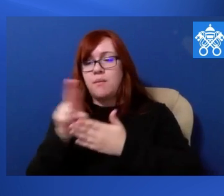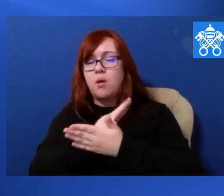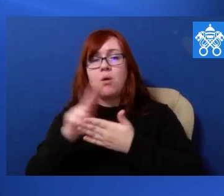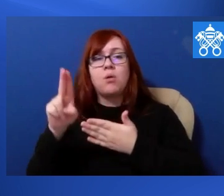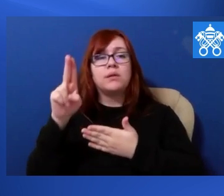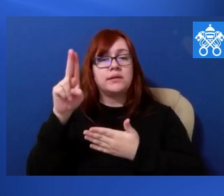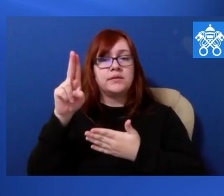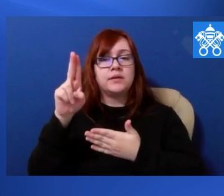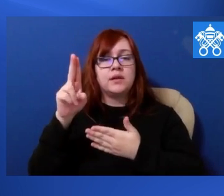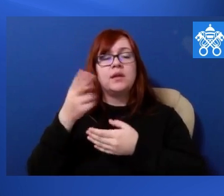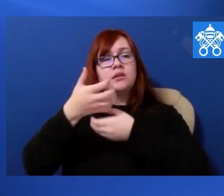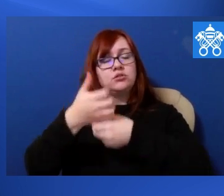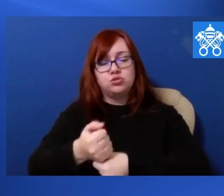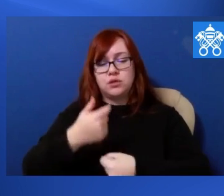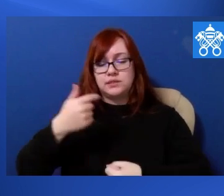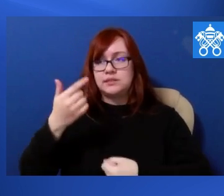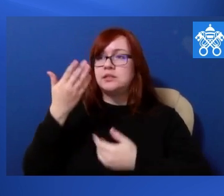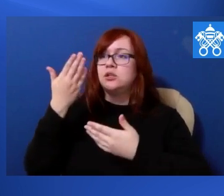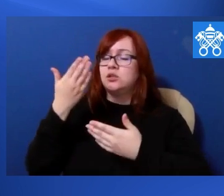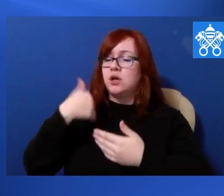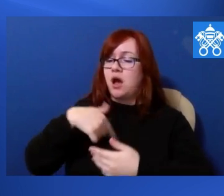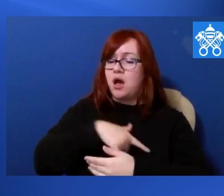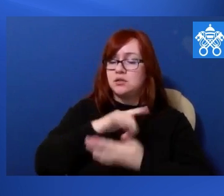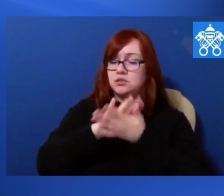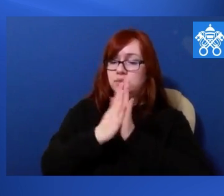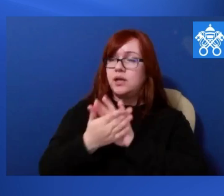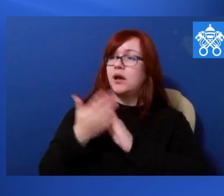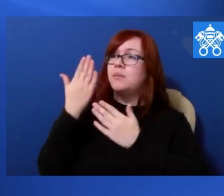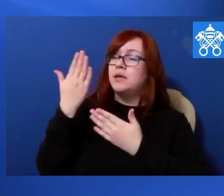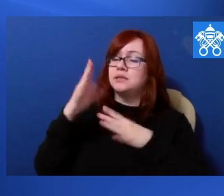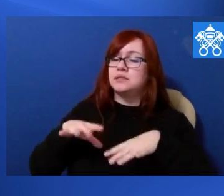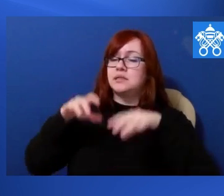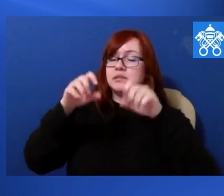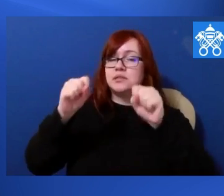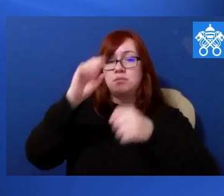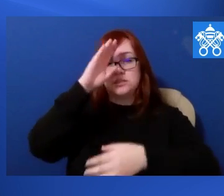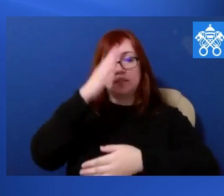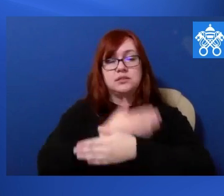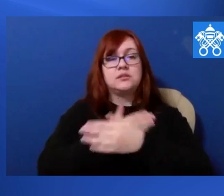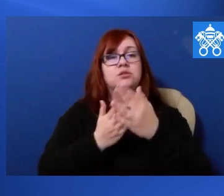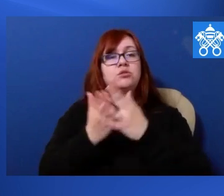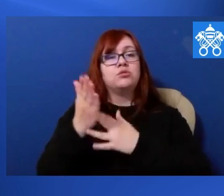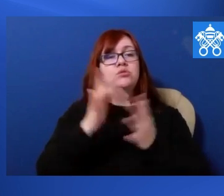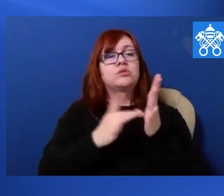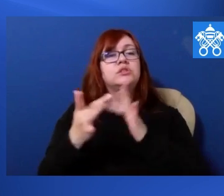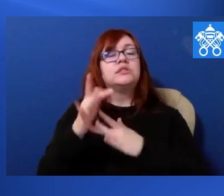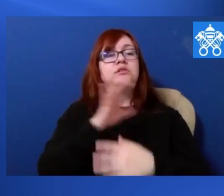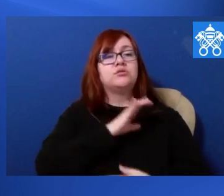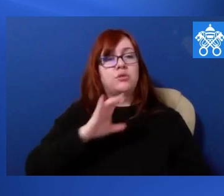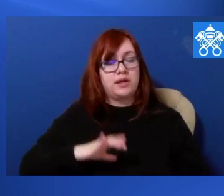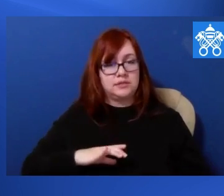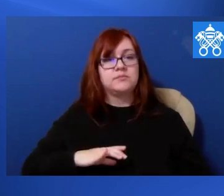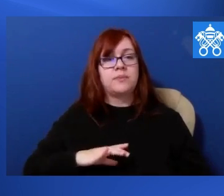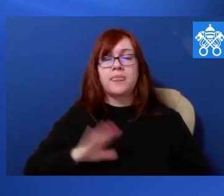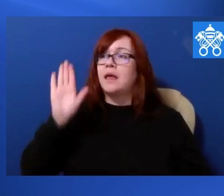He predestined us to be his adopted sons through Jesus Christ. Such was his will and pleasure, that